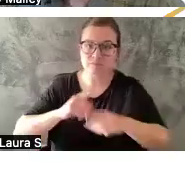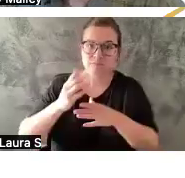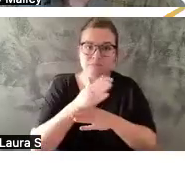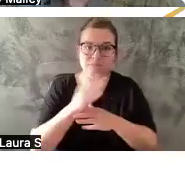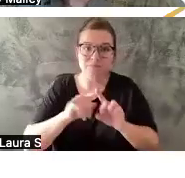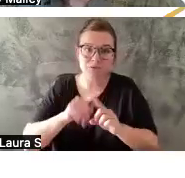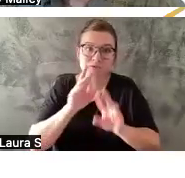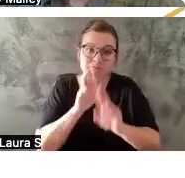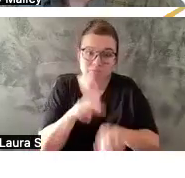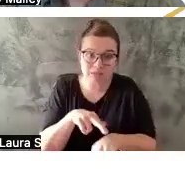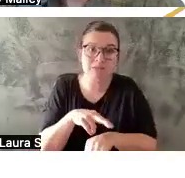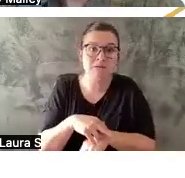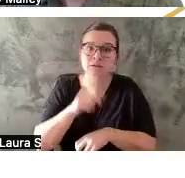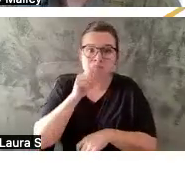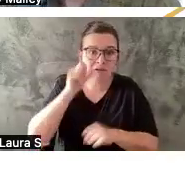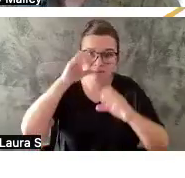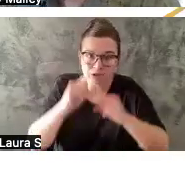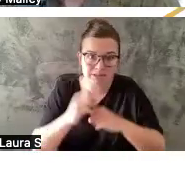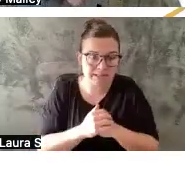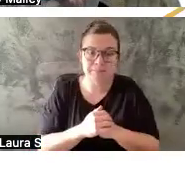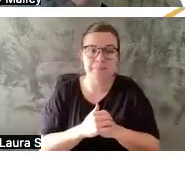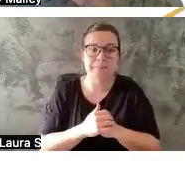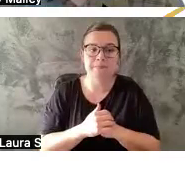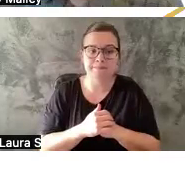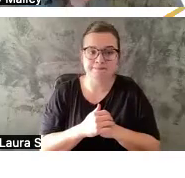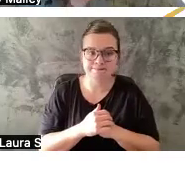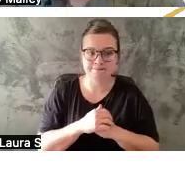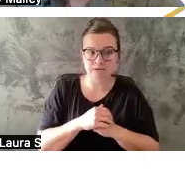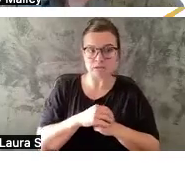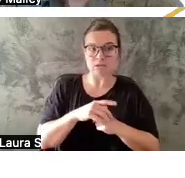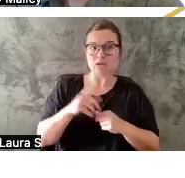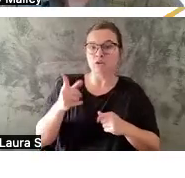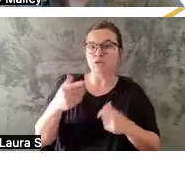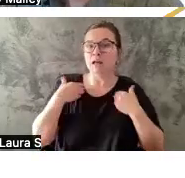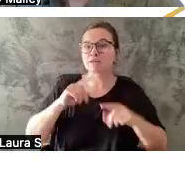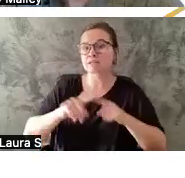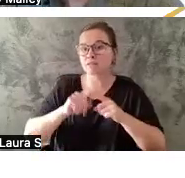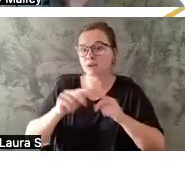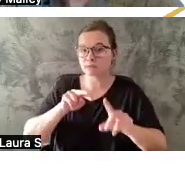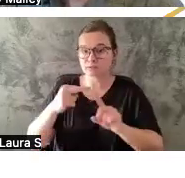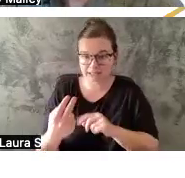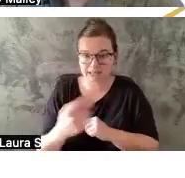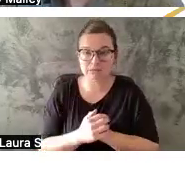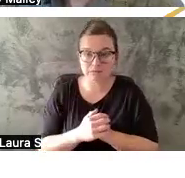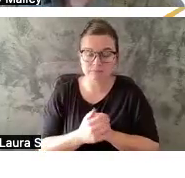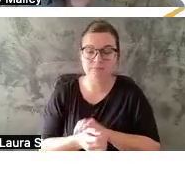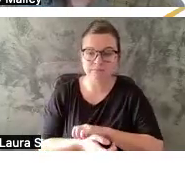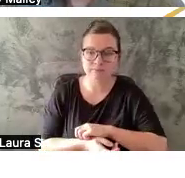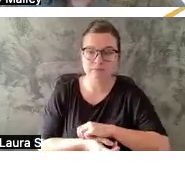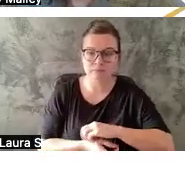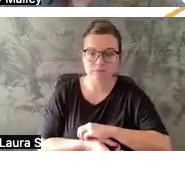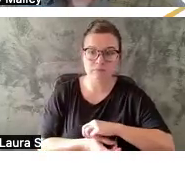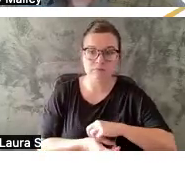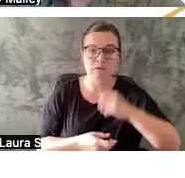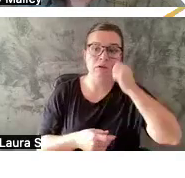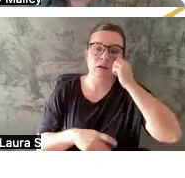is not surprising, because people do have a range of perspectives on this. Um, you can, I think, learn